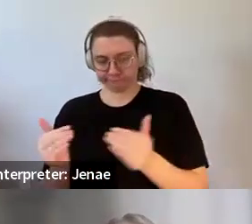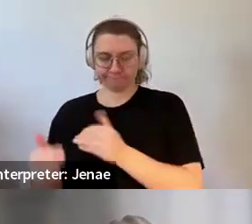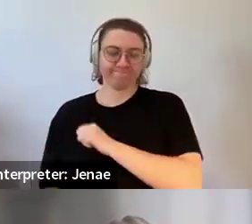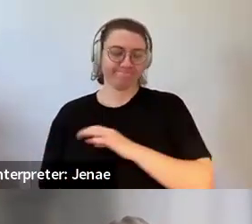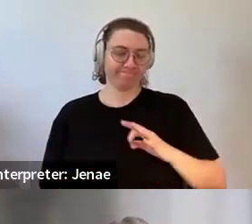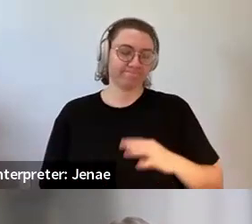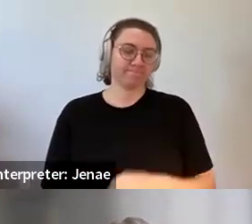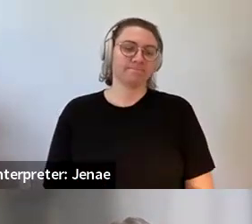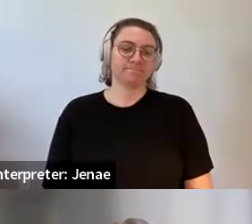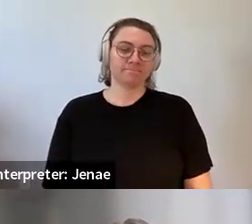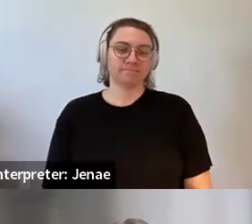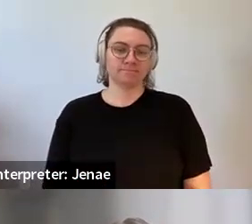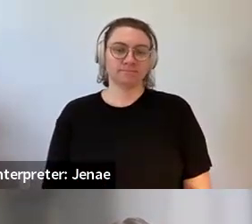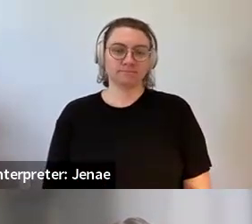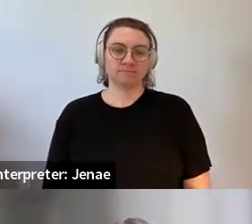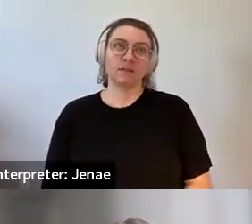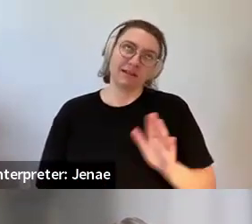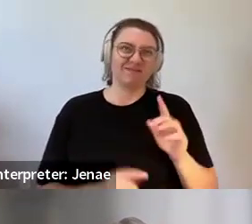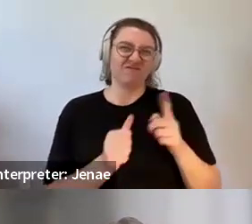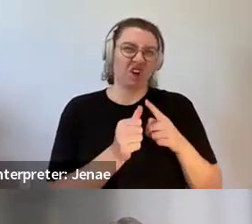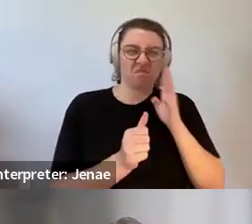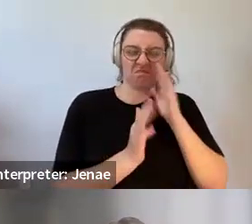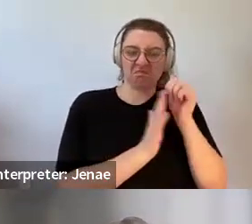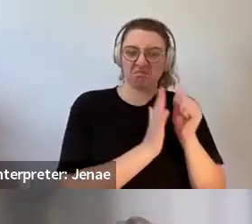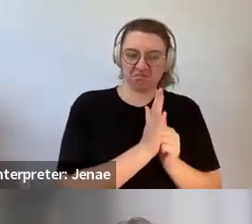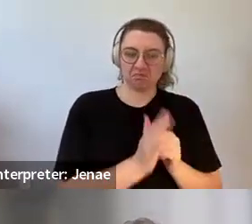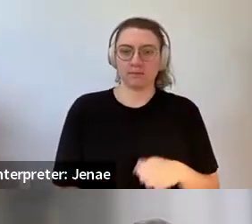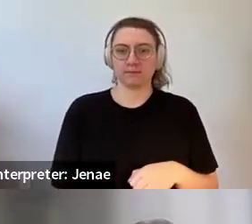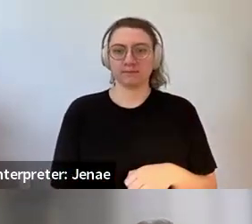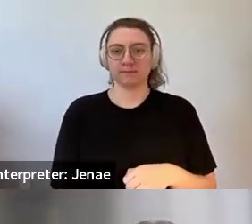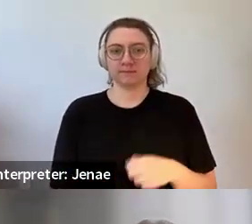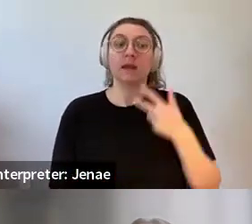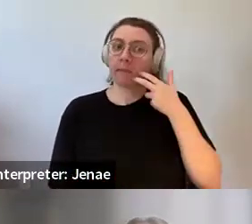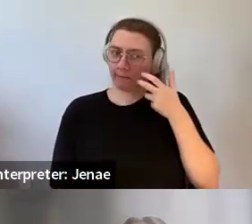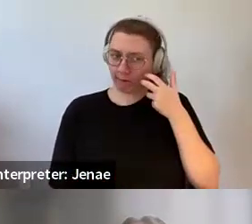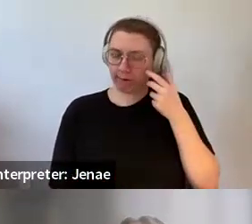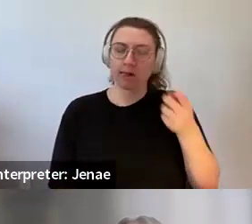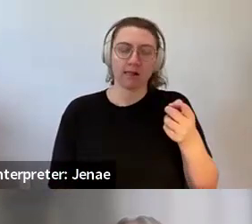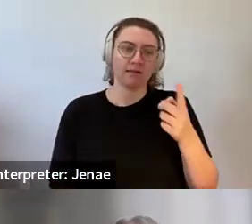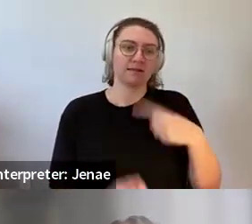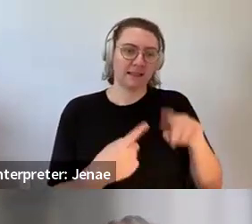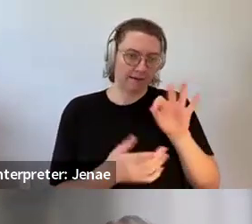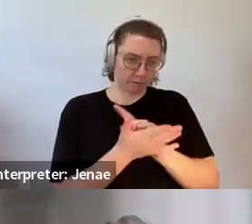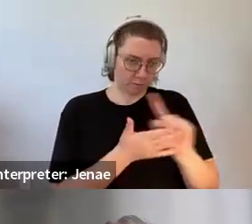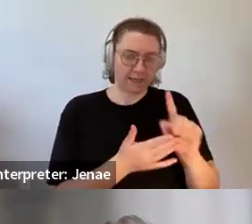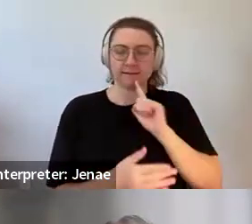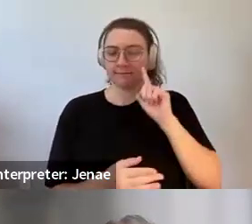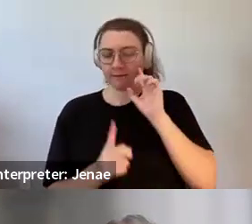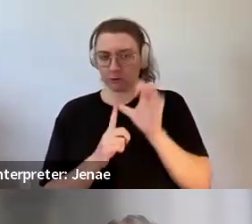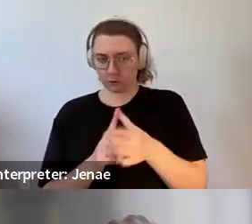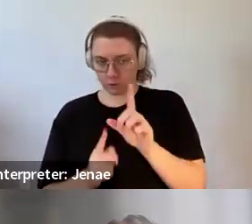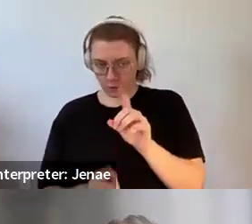So I'll actually do our agenda first. So we're going to hear from Michael with our sign of the week and Deaf